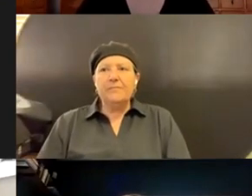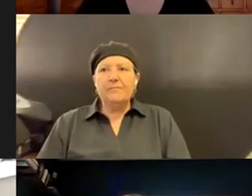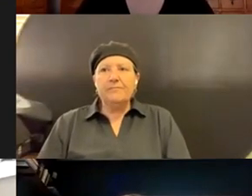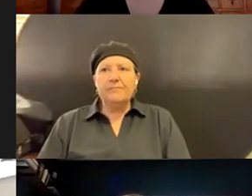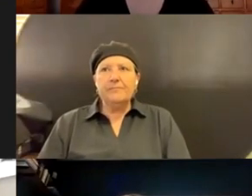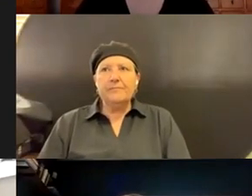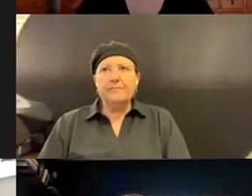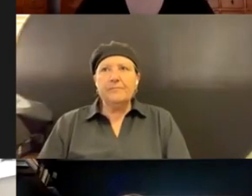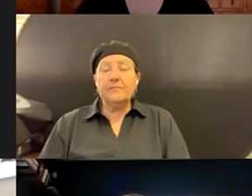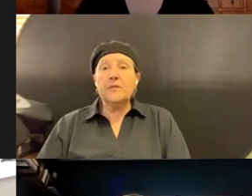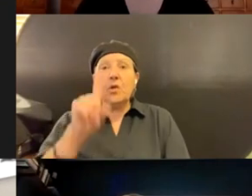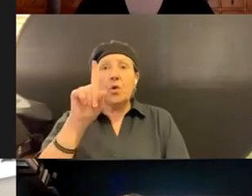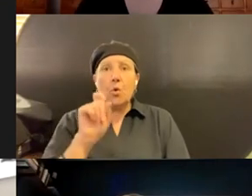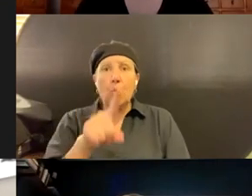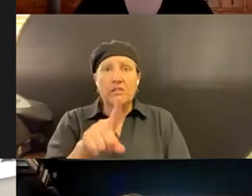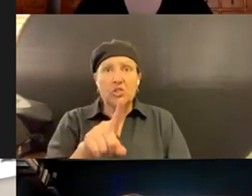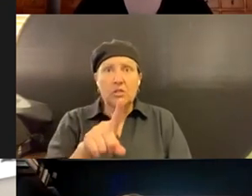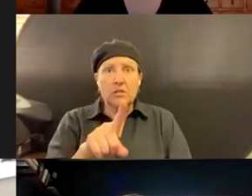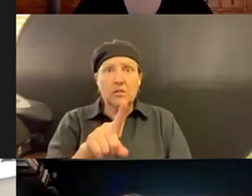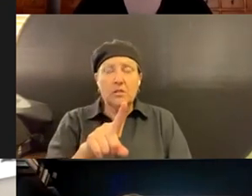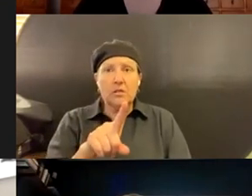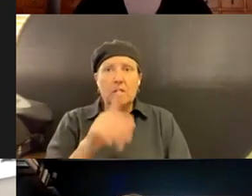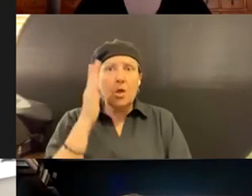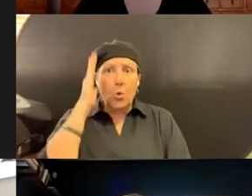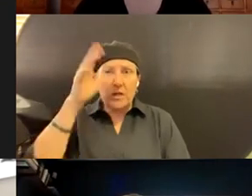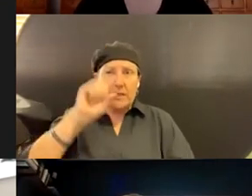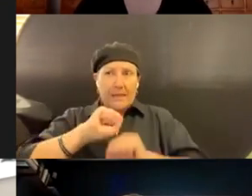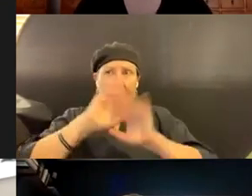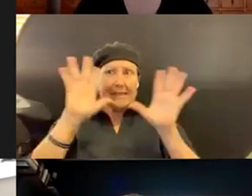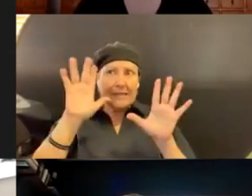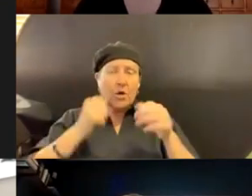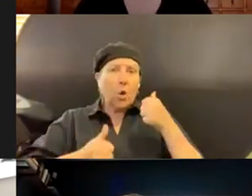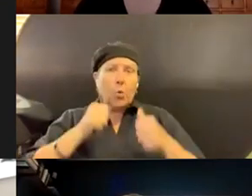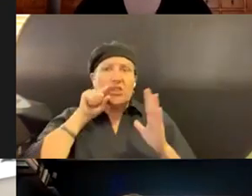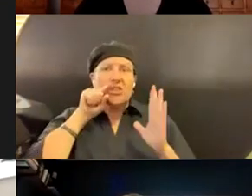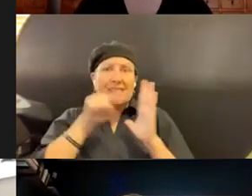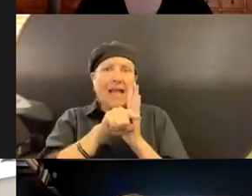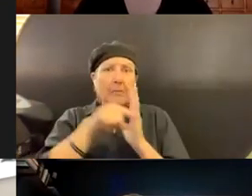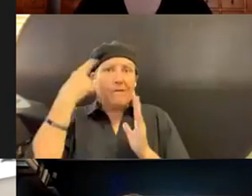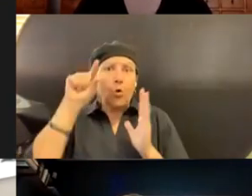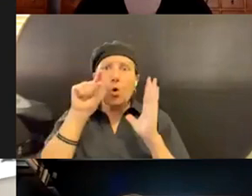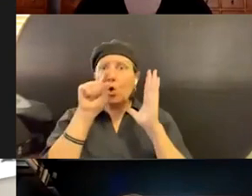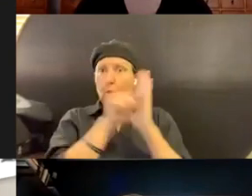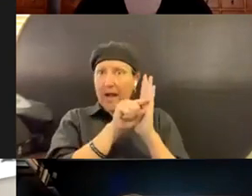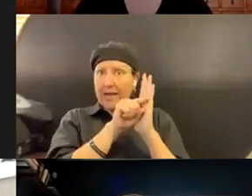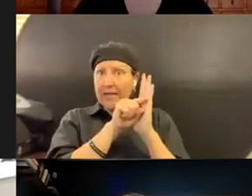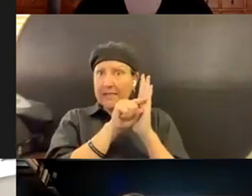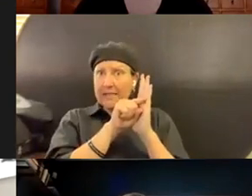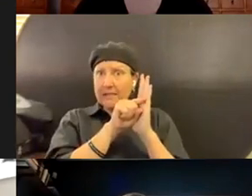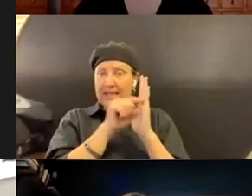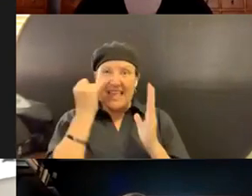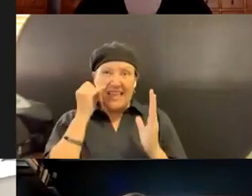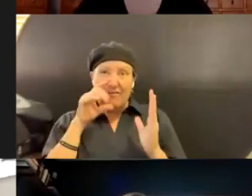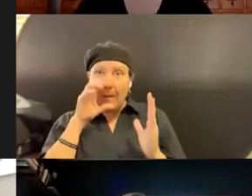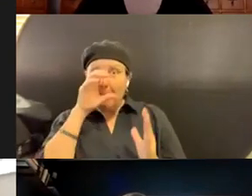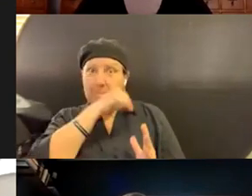A question about will it be clear which assignments count for grades? If one of these are missed, can we arrange with